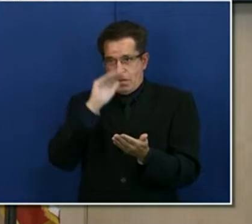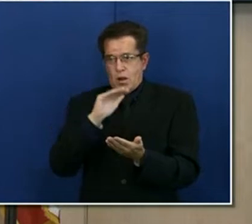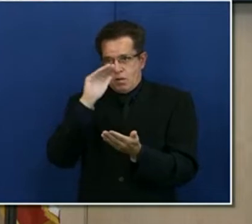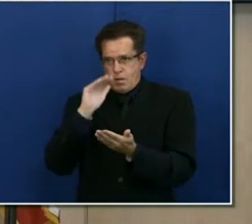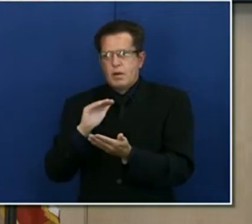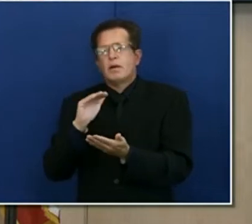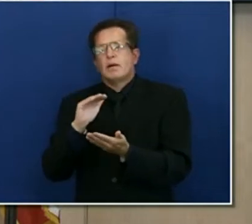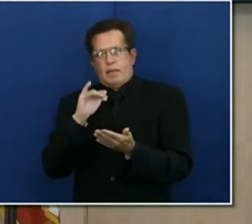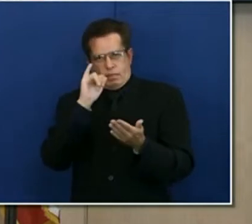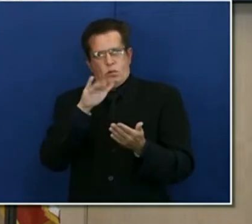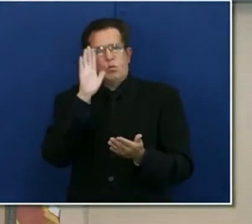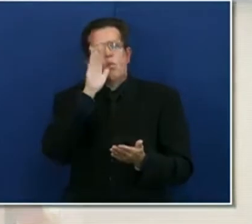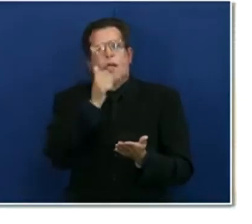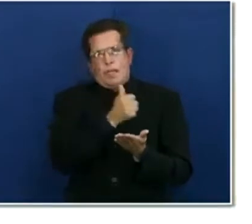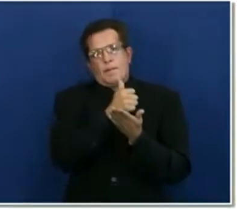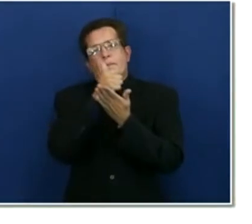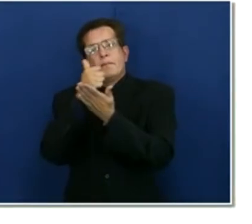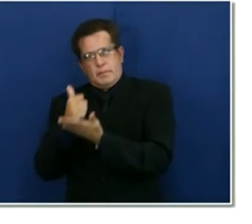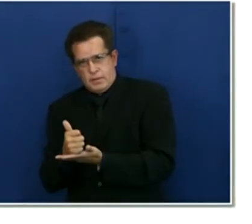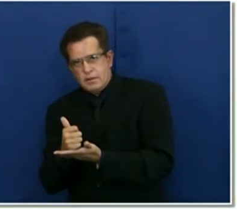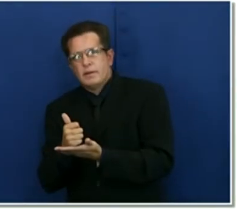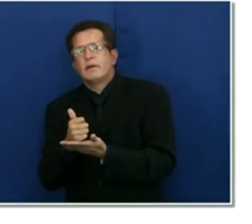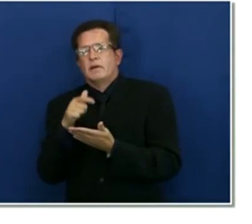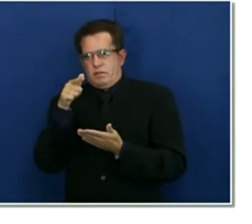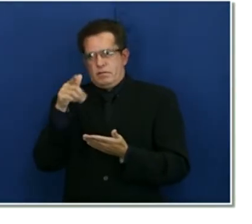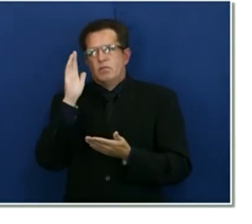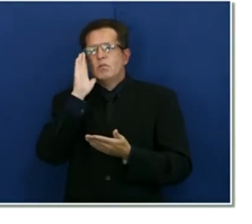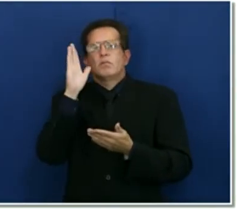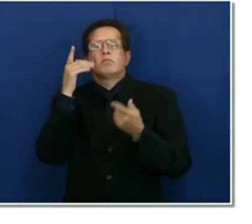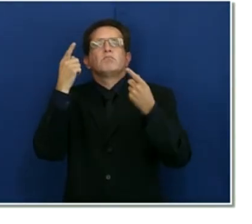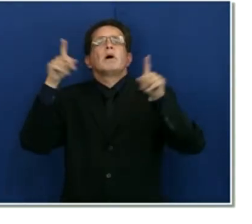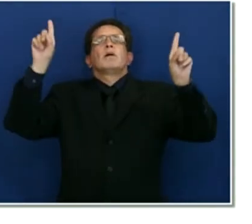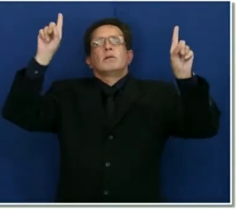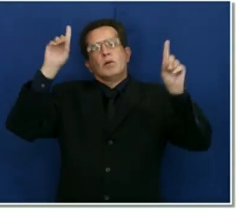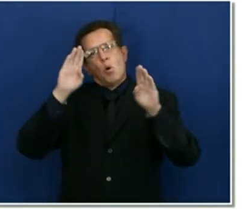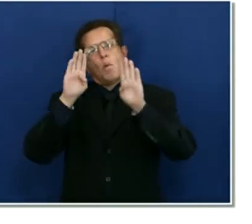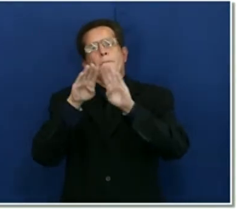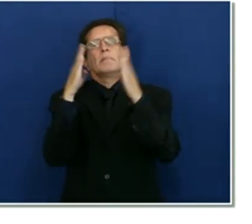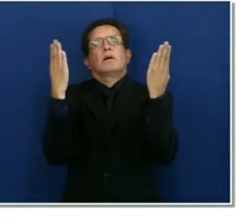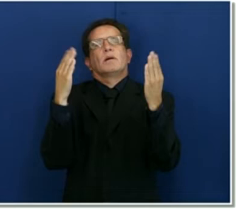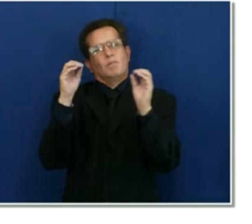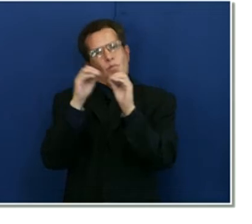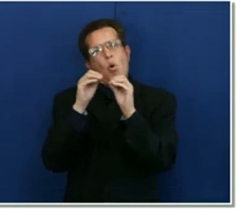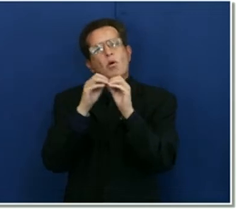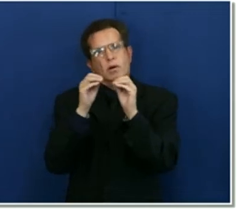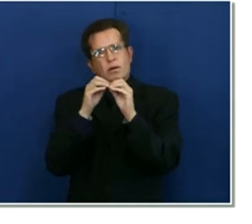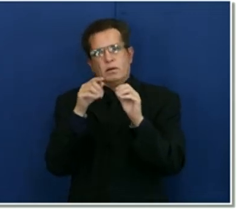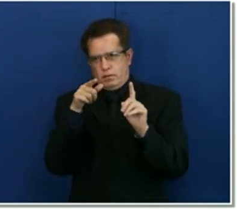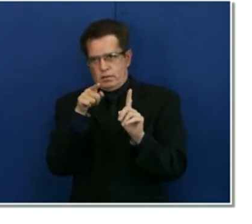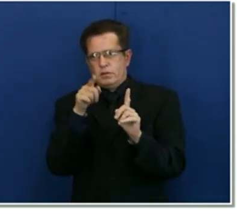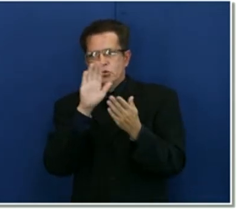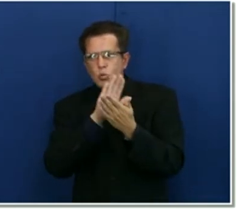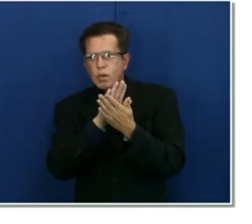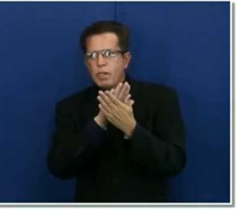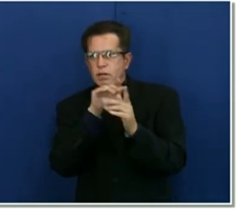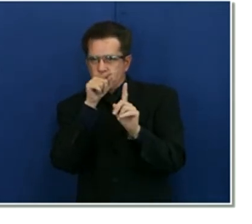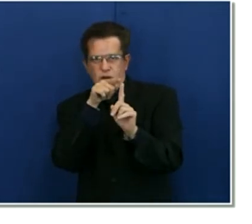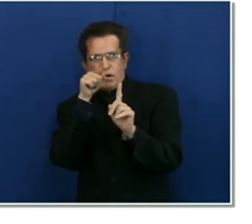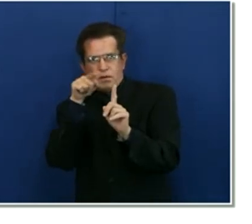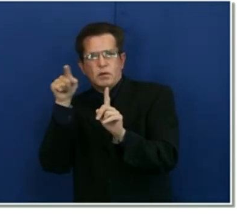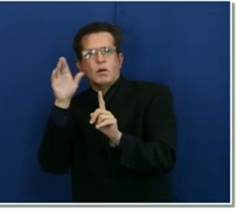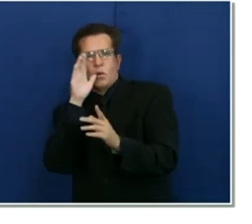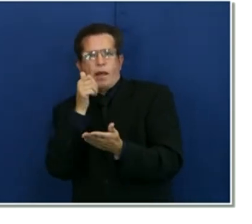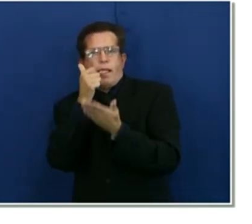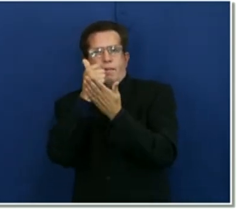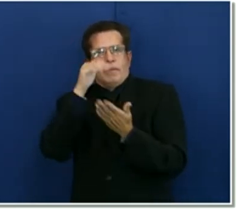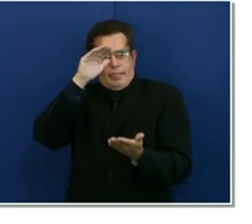these actions will help to open up further sectors by helping us to move to